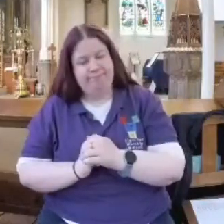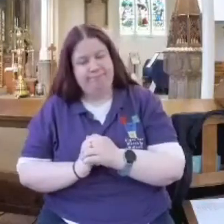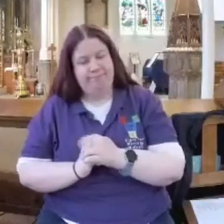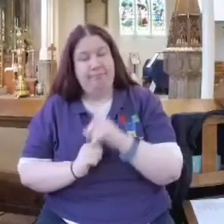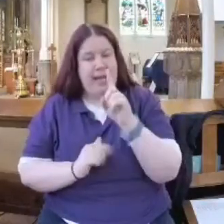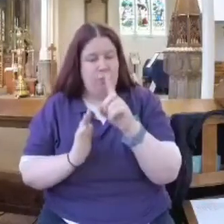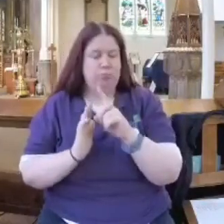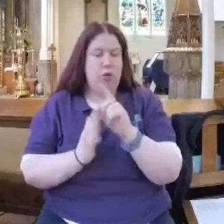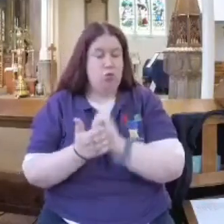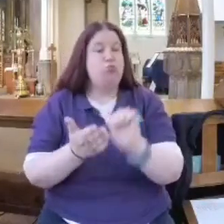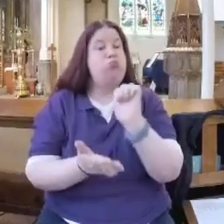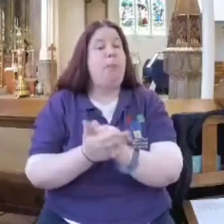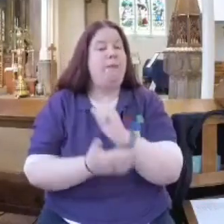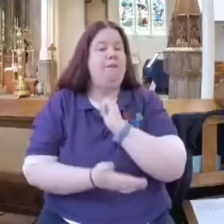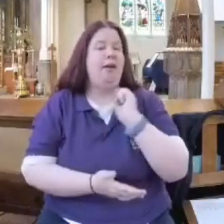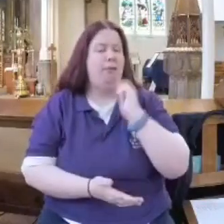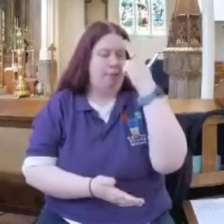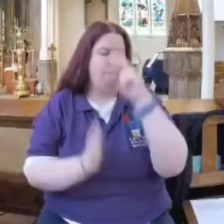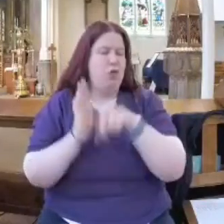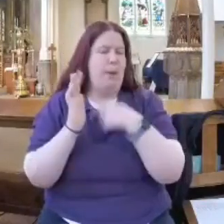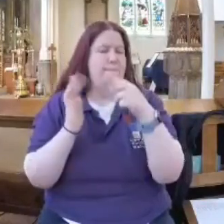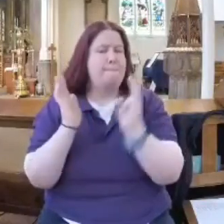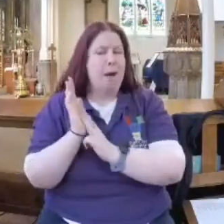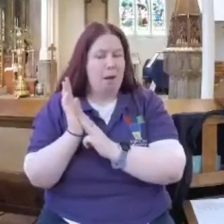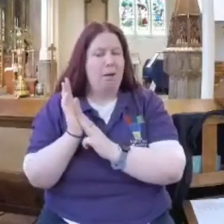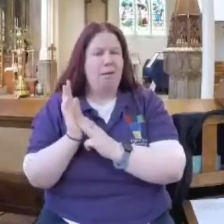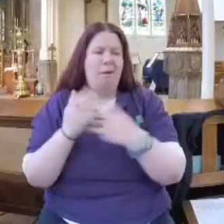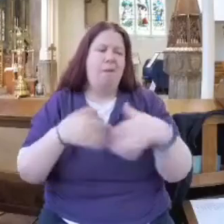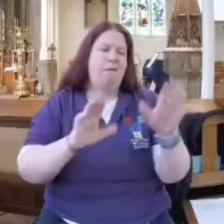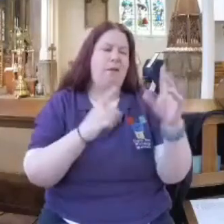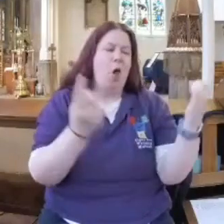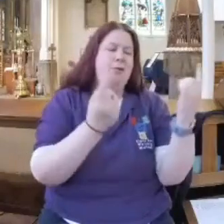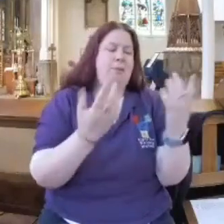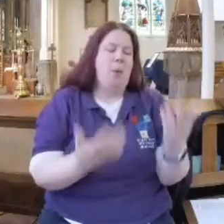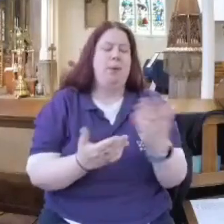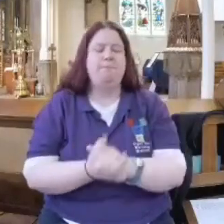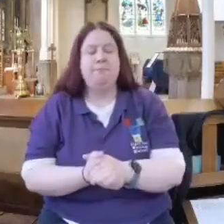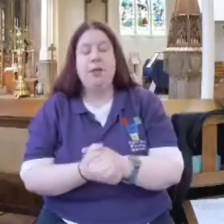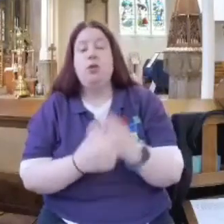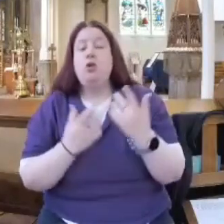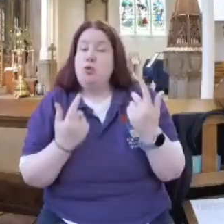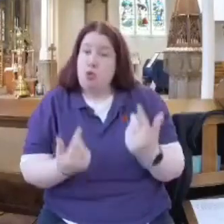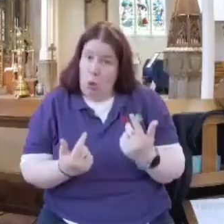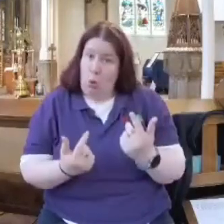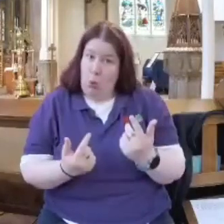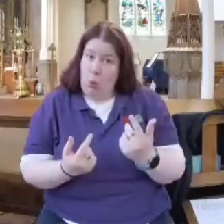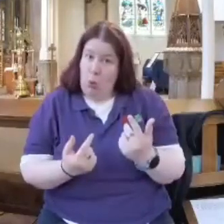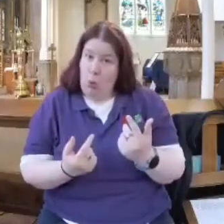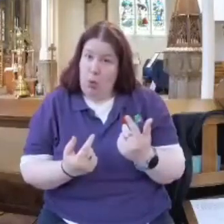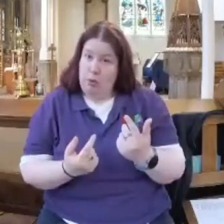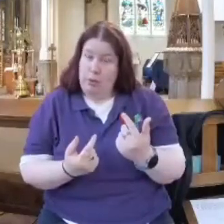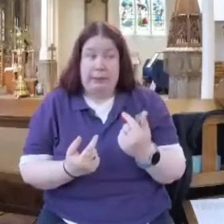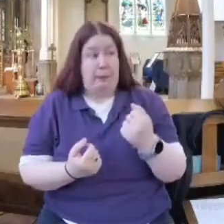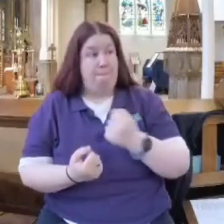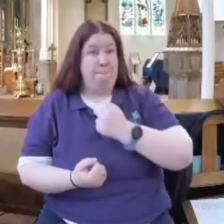Now, Jim, the proper vicar, if you like, he's on holiday. And I've taken the liberty of putting my car